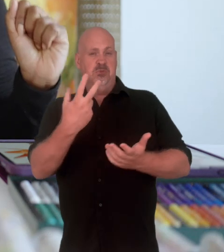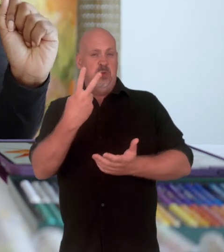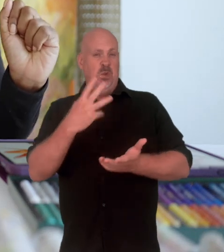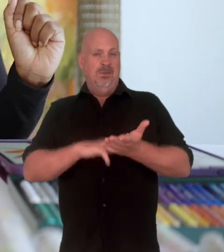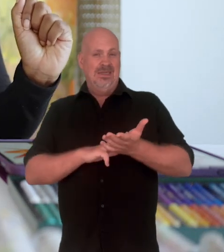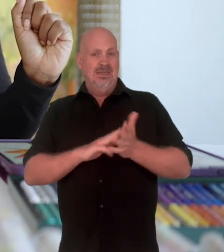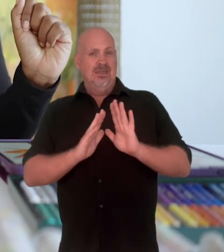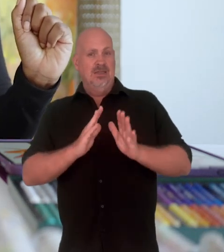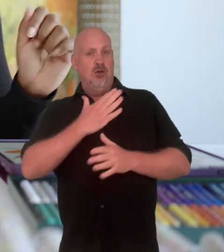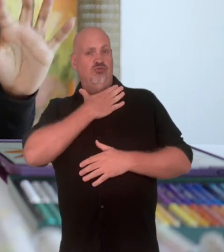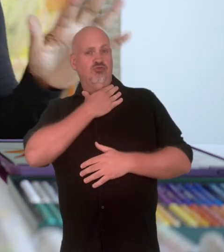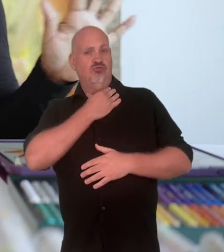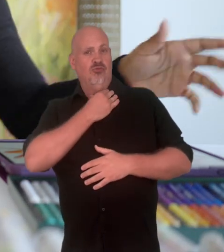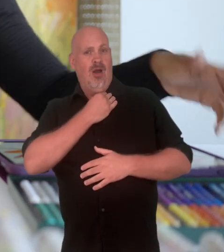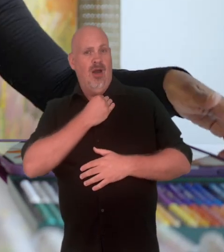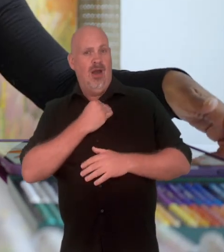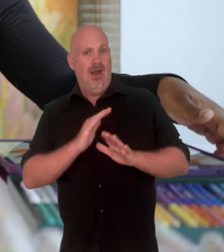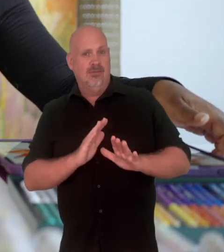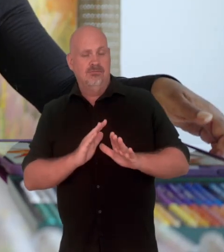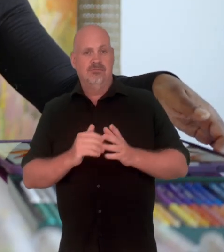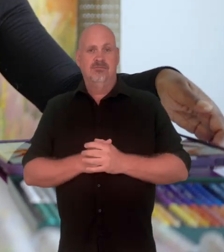So we're going to start the drawing,